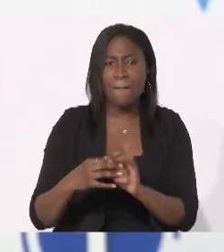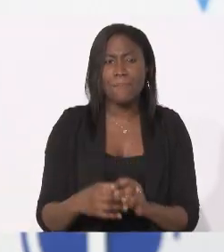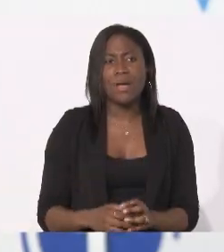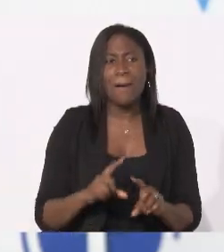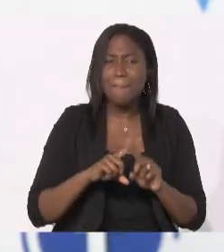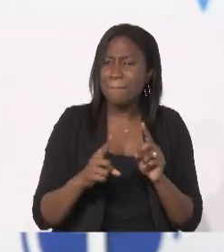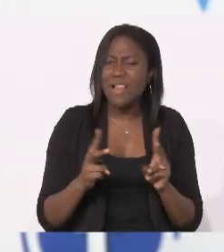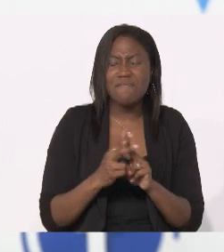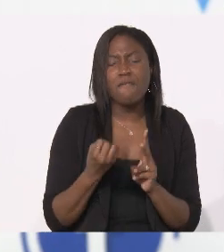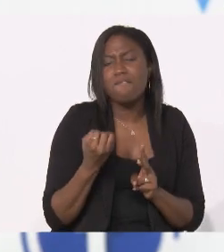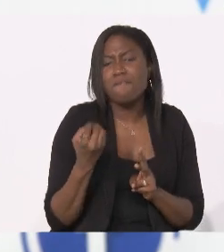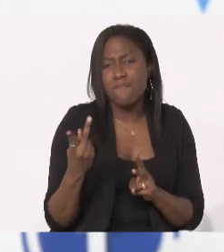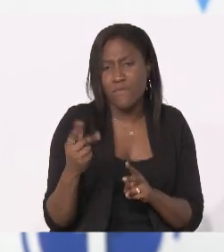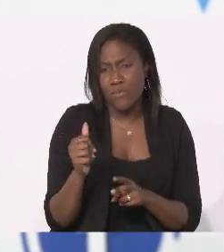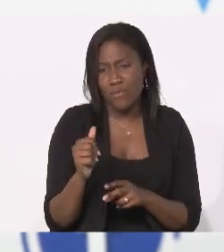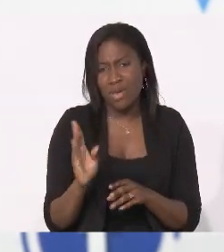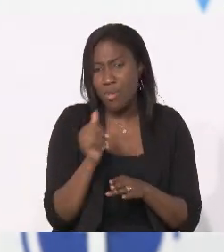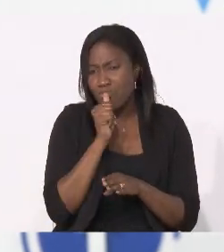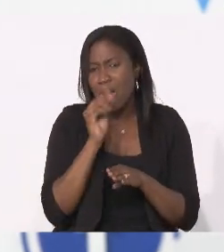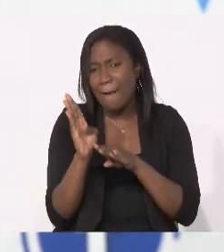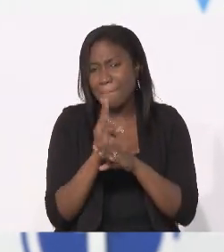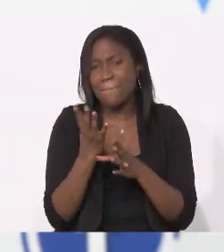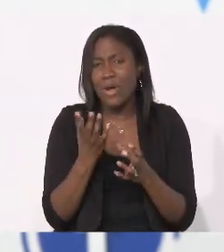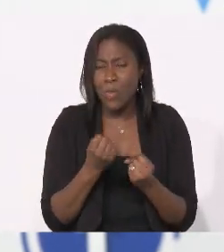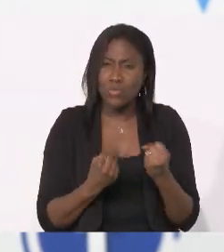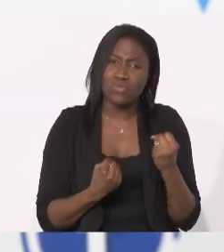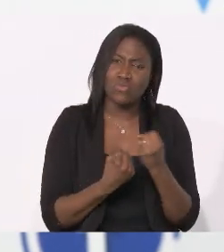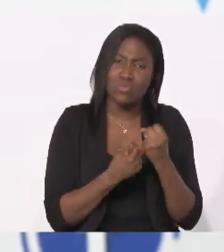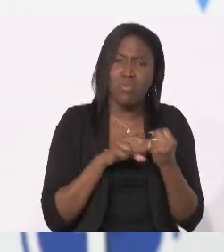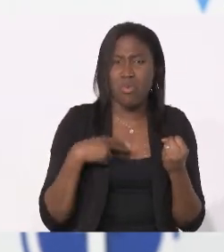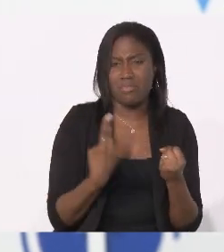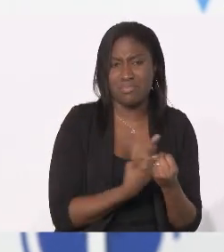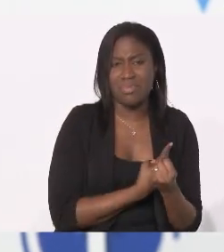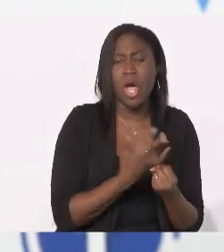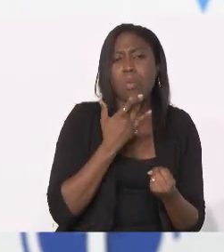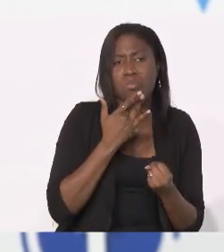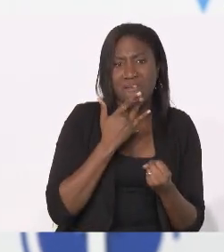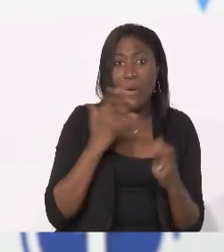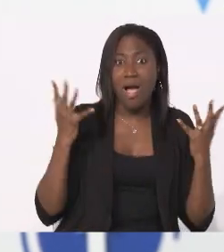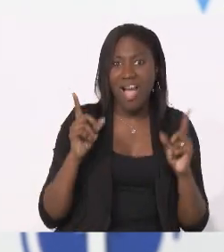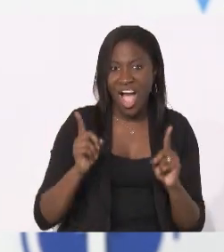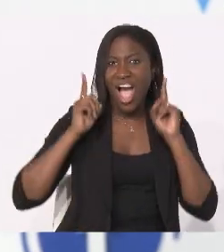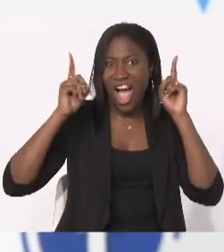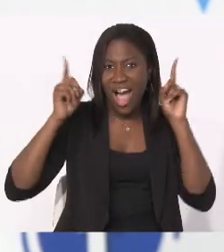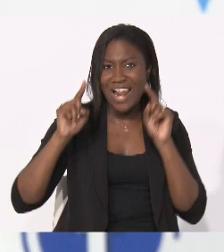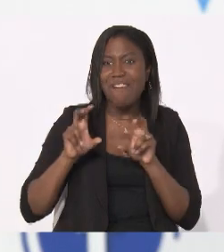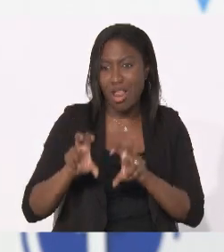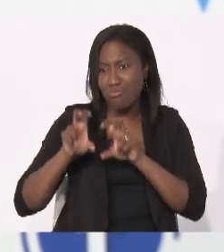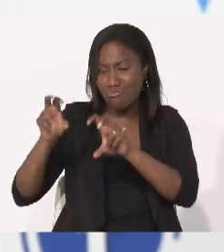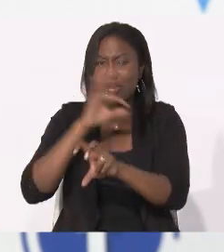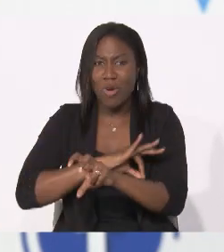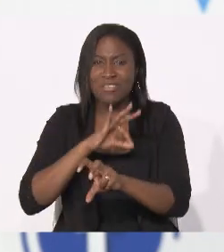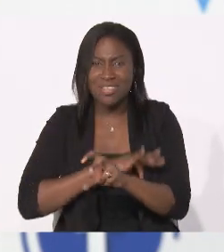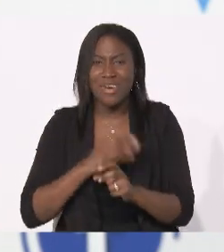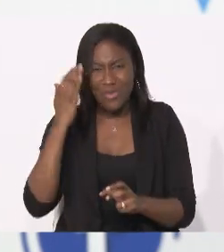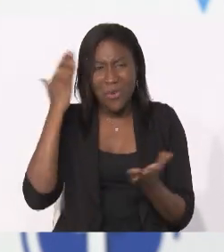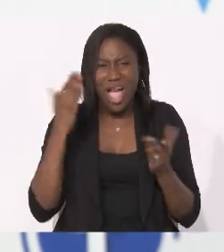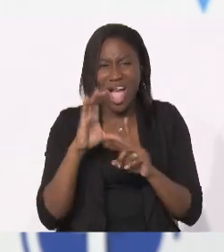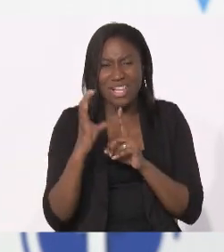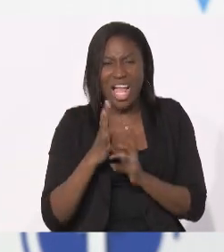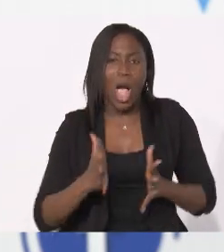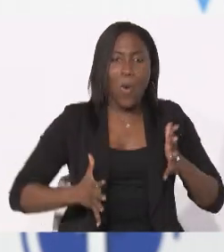or something in a big company, that, you know what, I go in the morning and talk to somebody about something. I think we are going to call them people